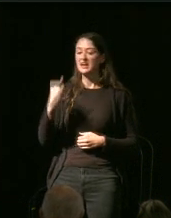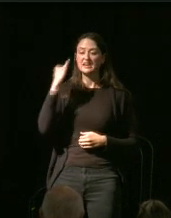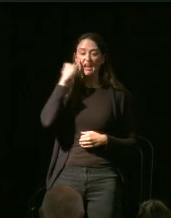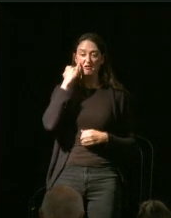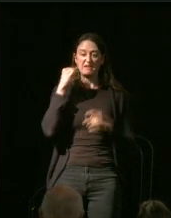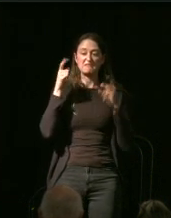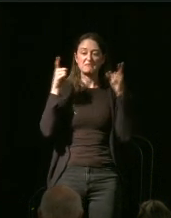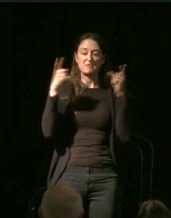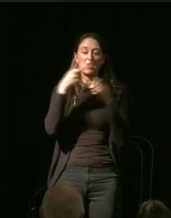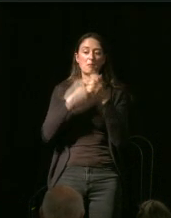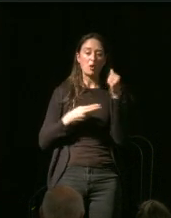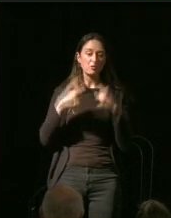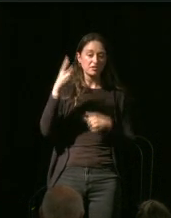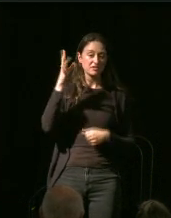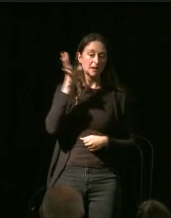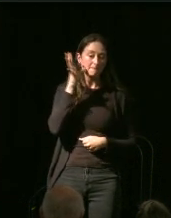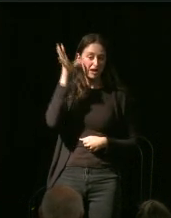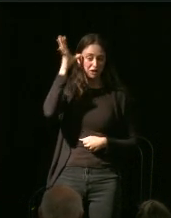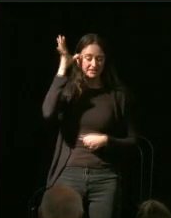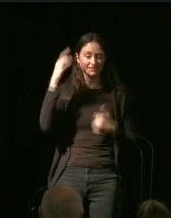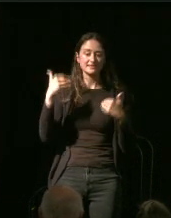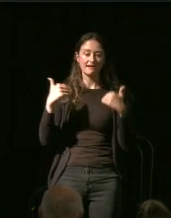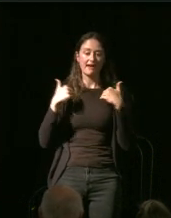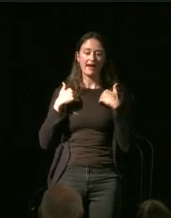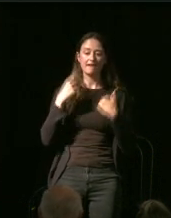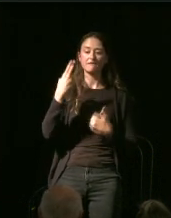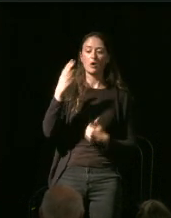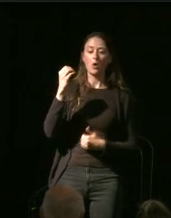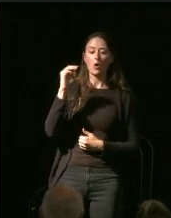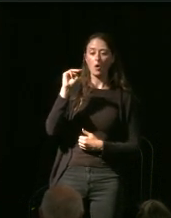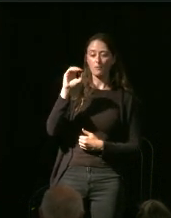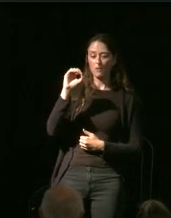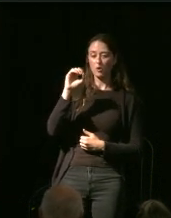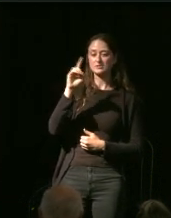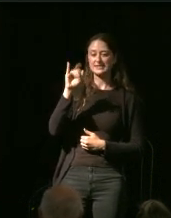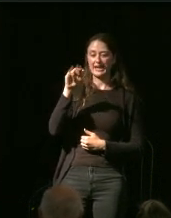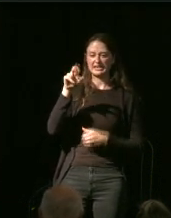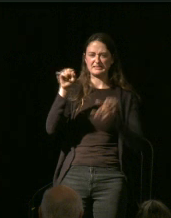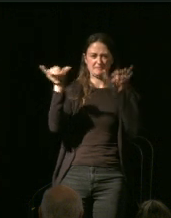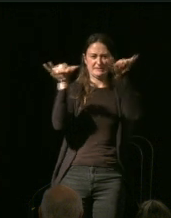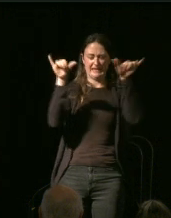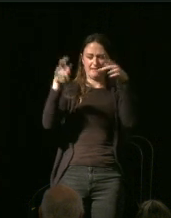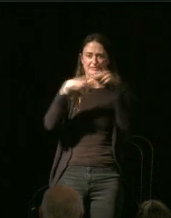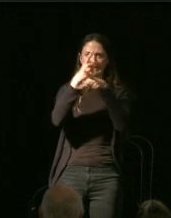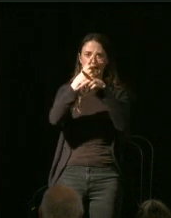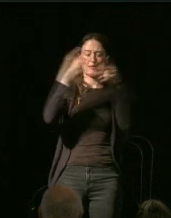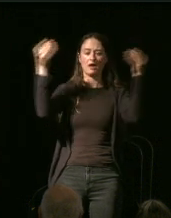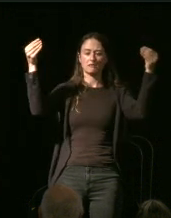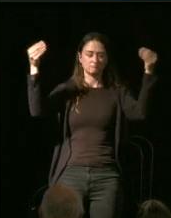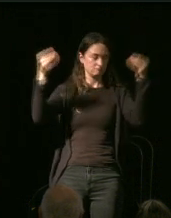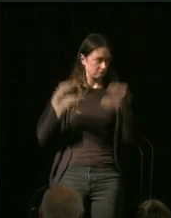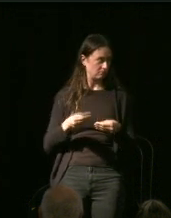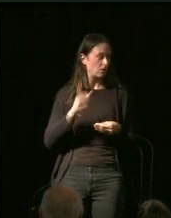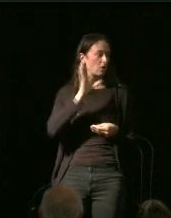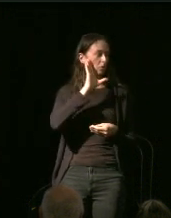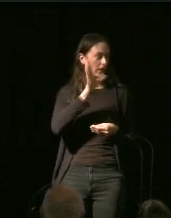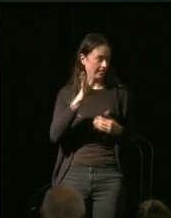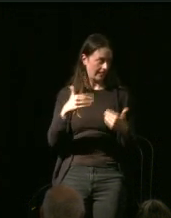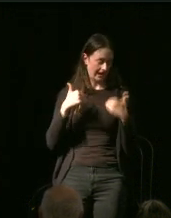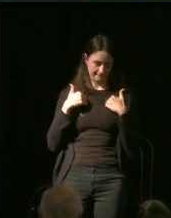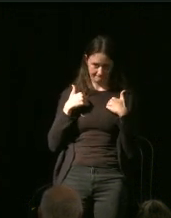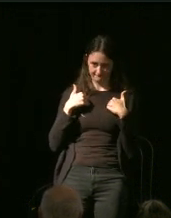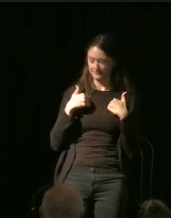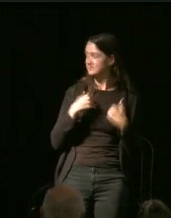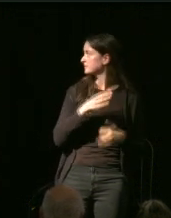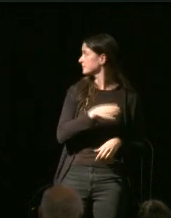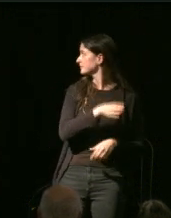have Usher syndrome. On the right, if someone with Usher syndrome has a child with a parent who is a carrier for the same genetic type of Usher